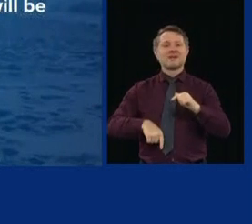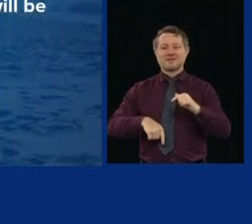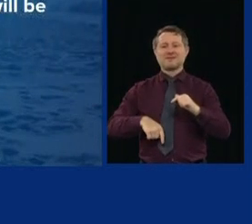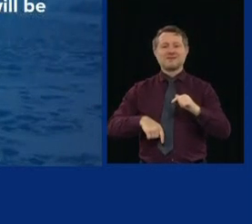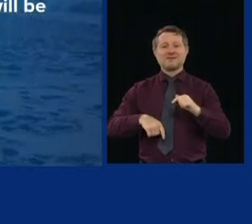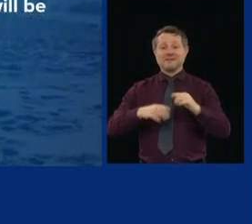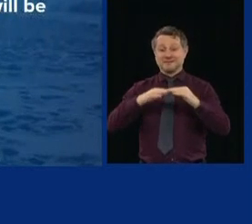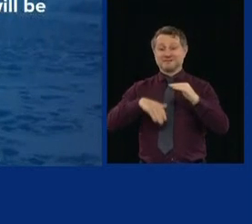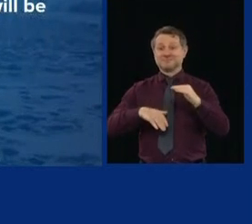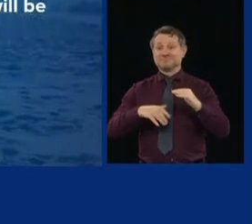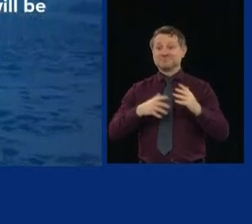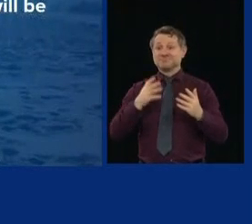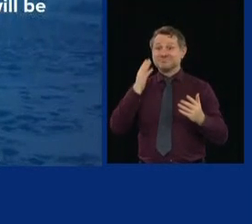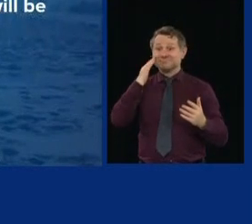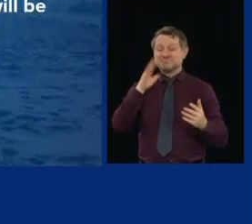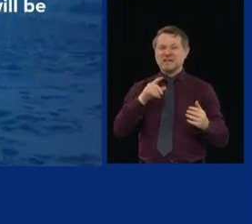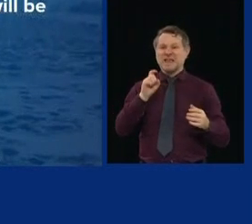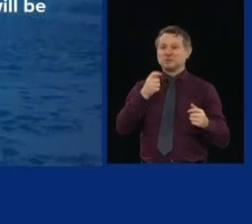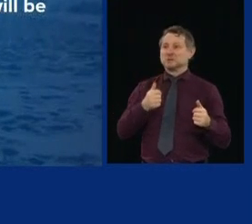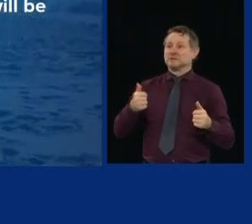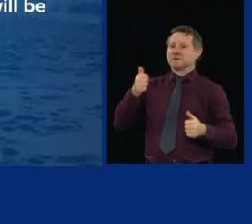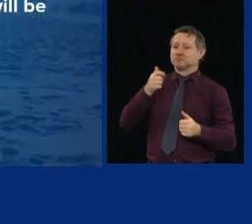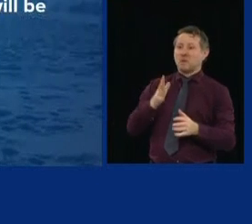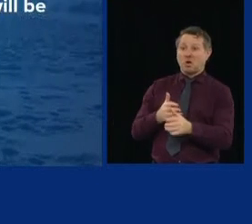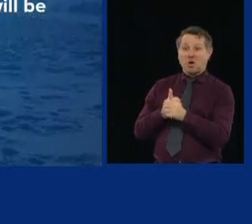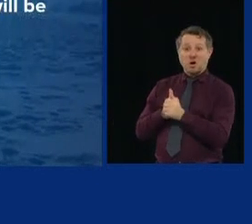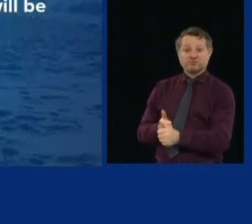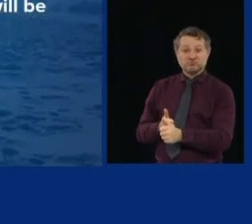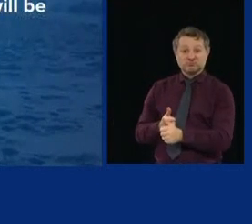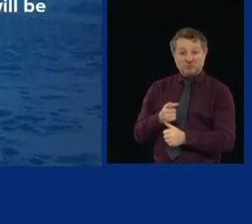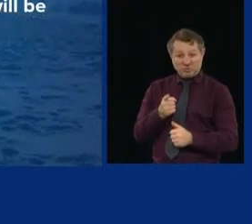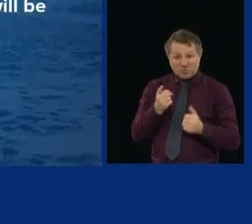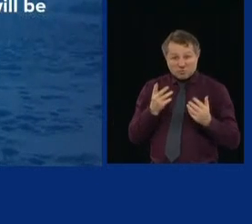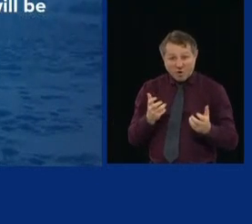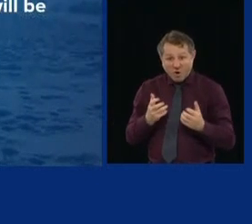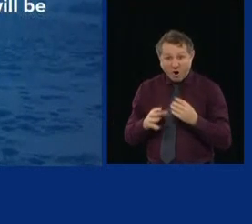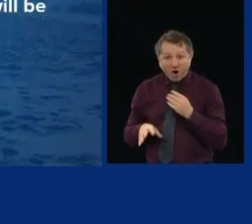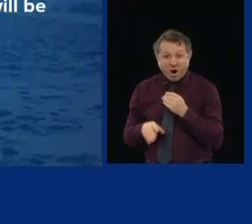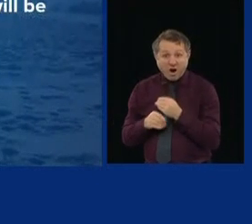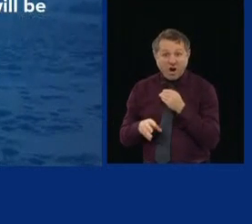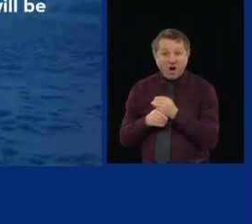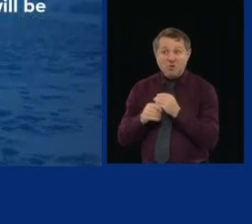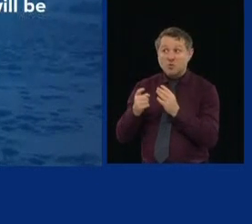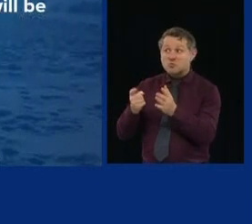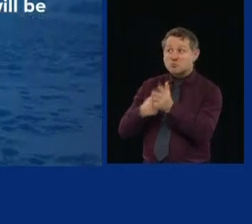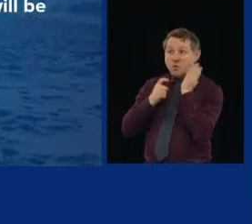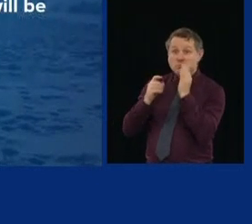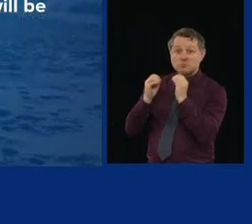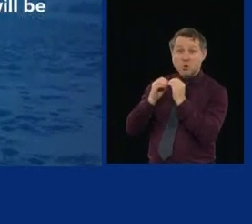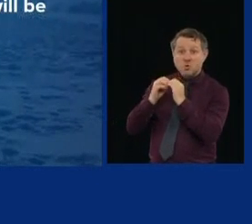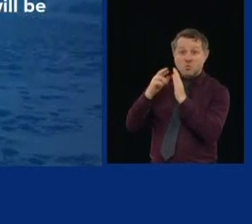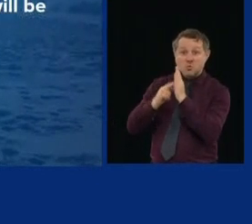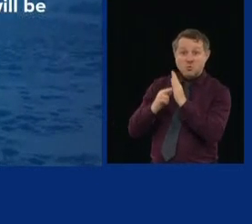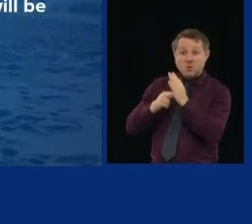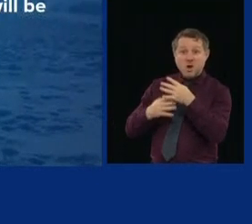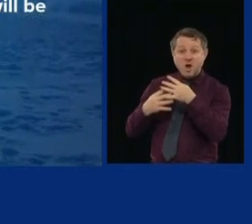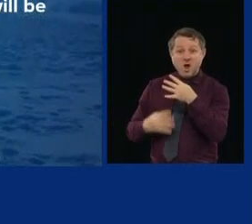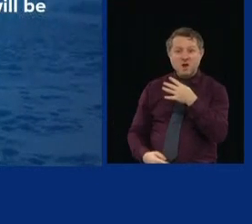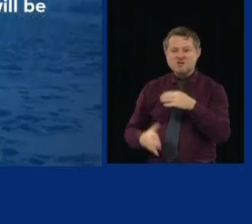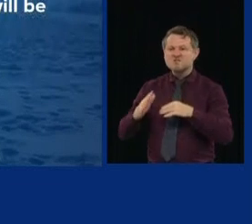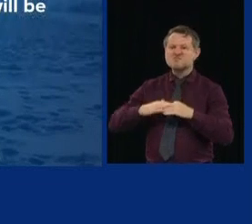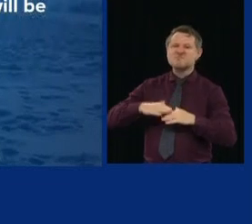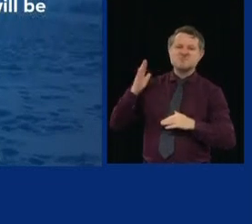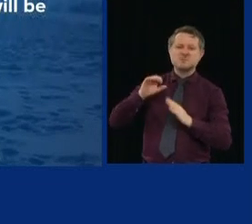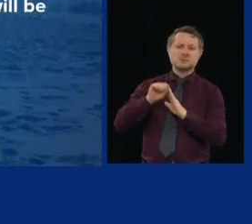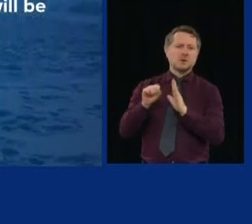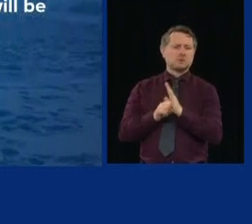that. If they want to impose additional requirements above and beyond the state requirements, they are free to